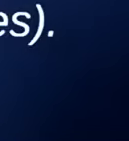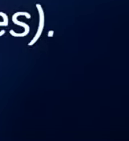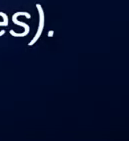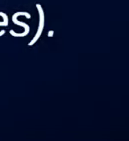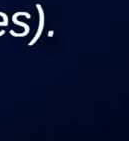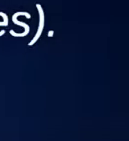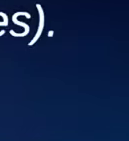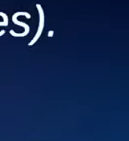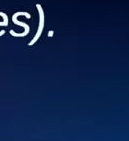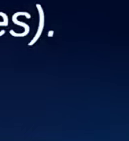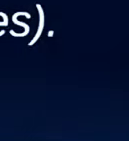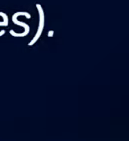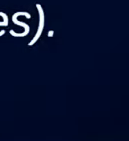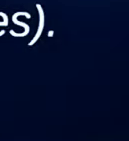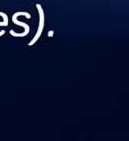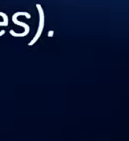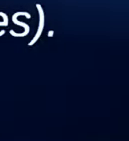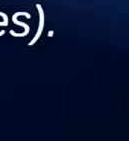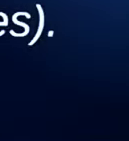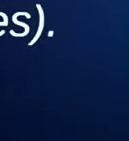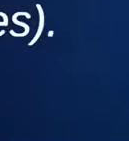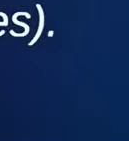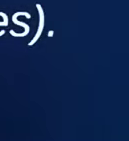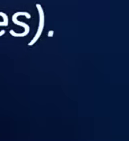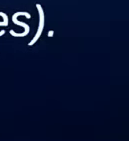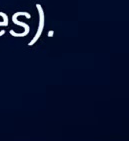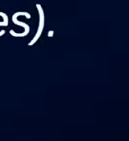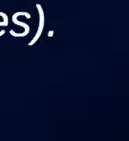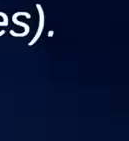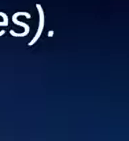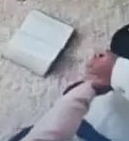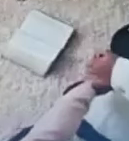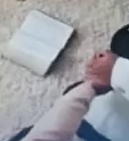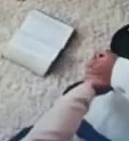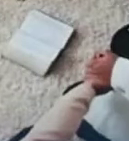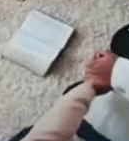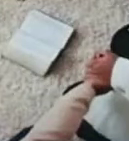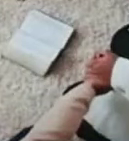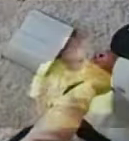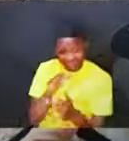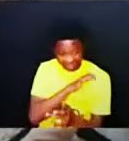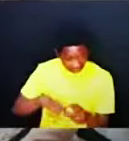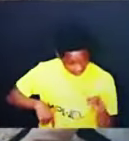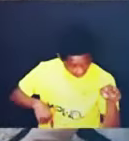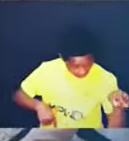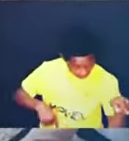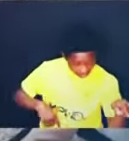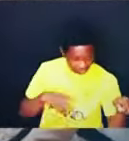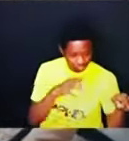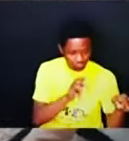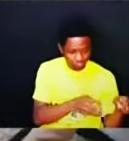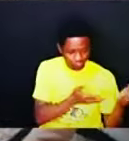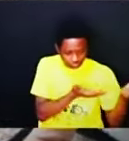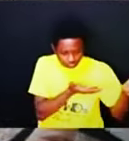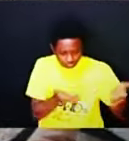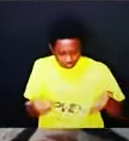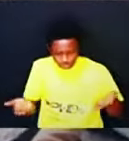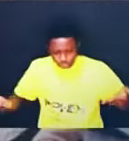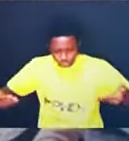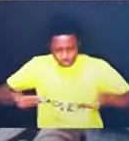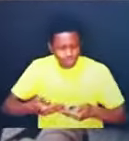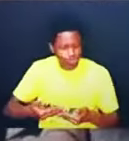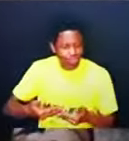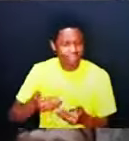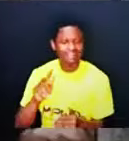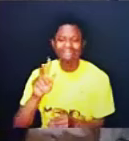Gentiles. But our Savior Jesus Christ introduced a third class through the gospel of